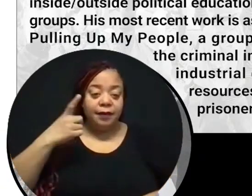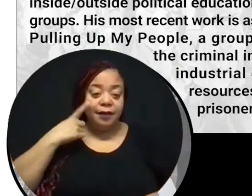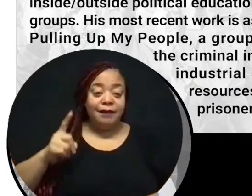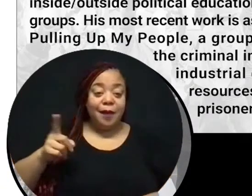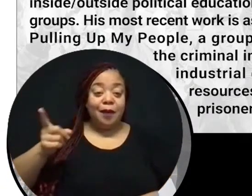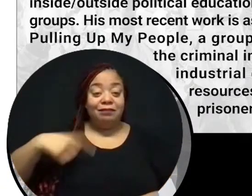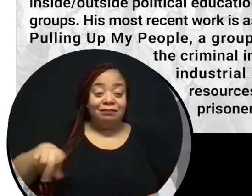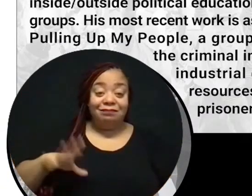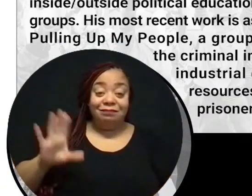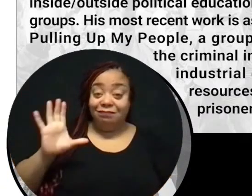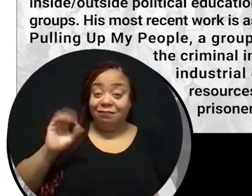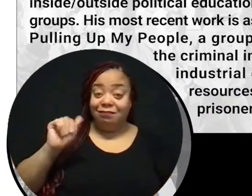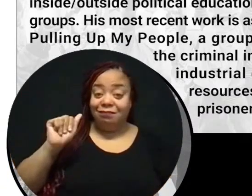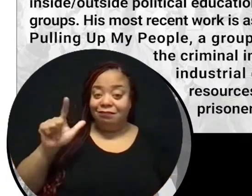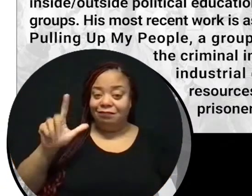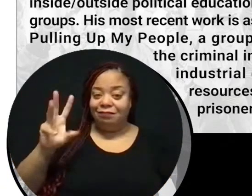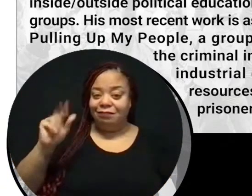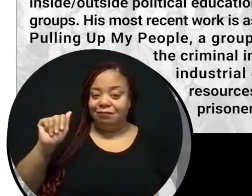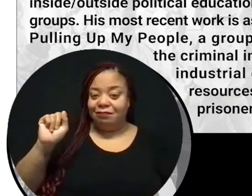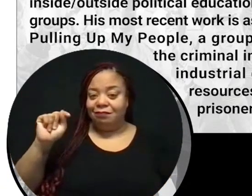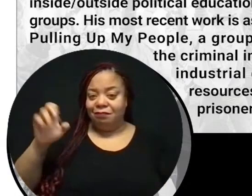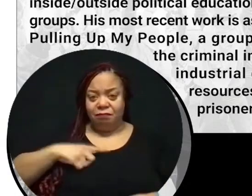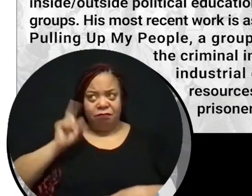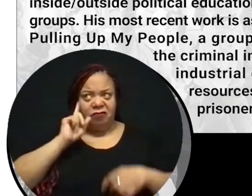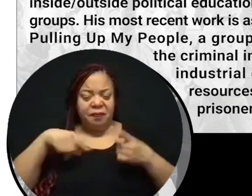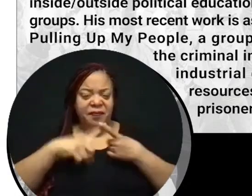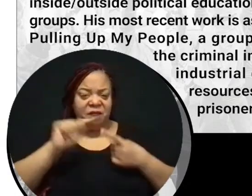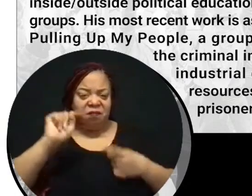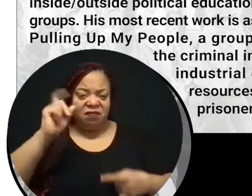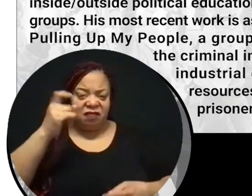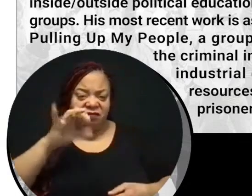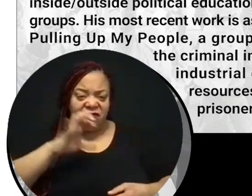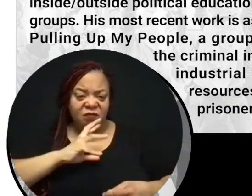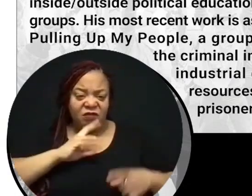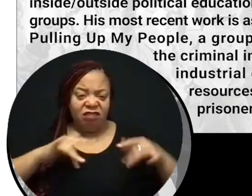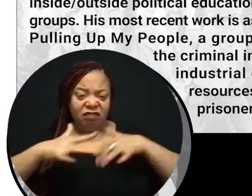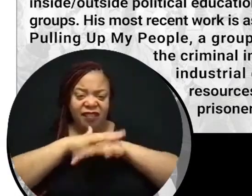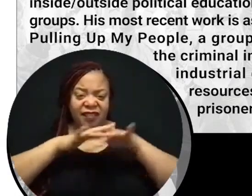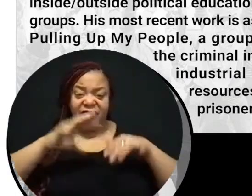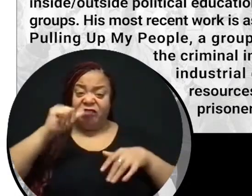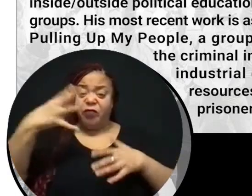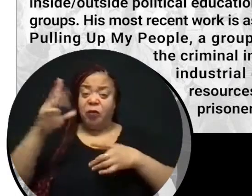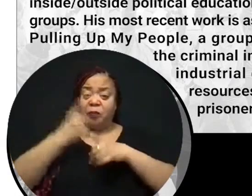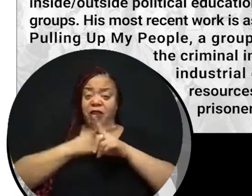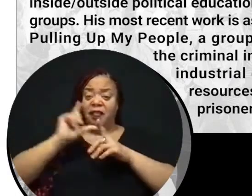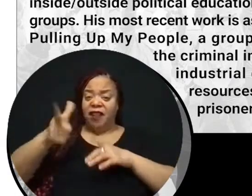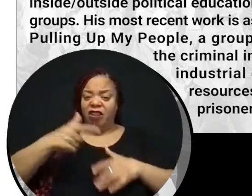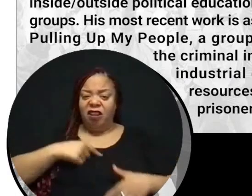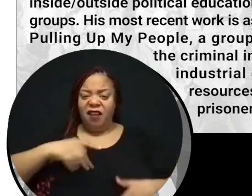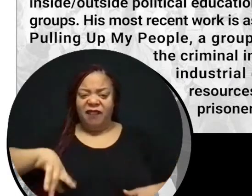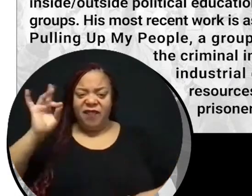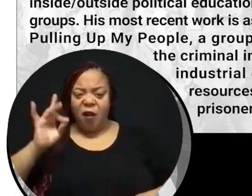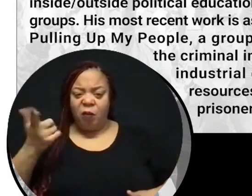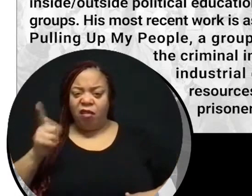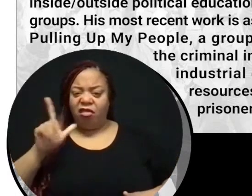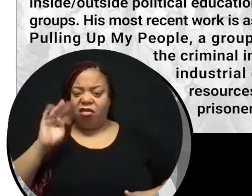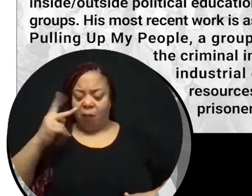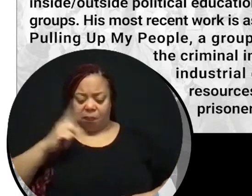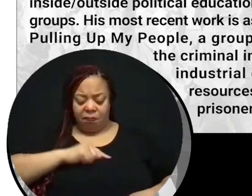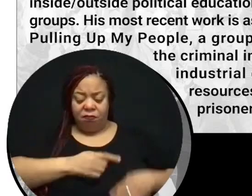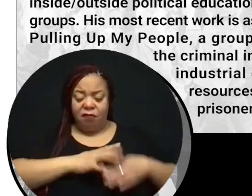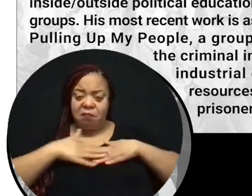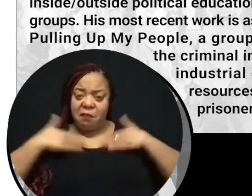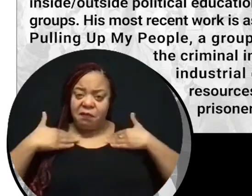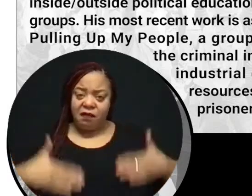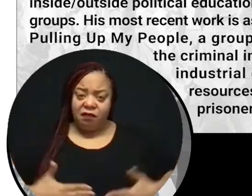going down medical. I wasn't getting any relief. And the medical neglect inside of prison is nothing